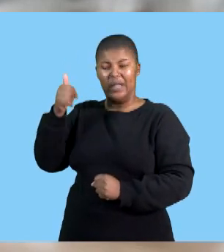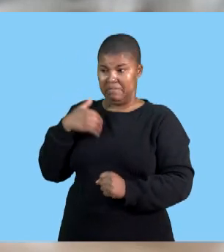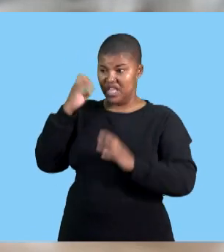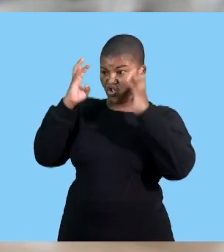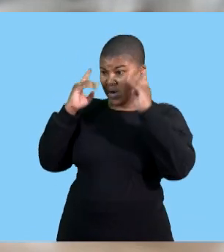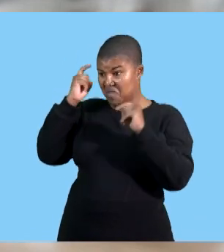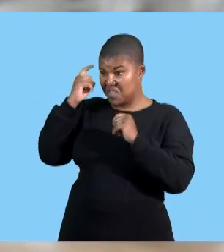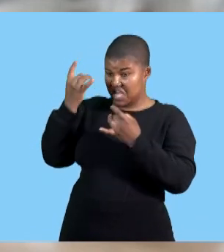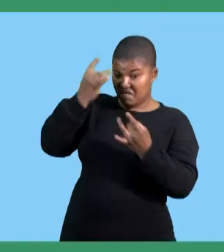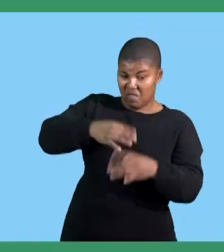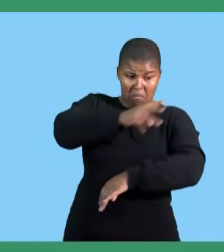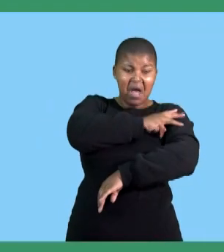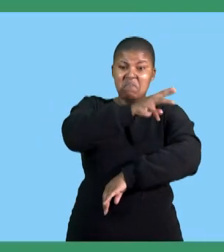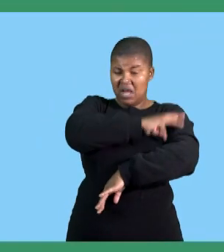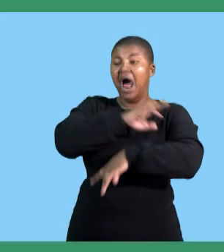recognized.